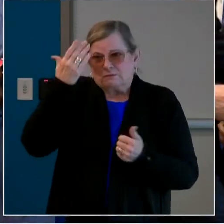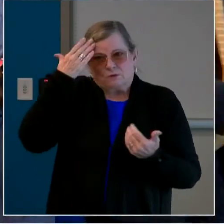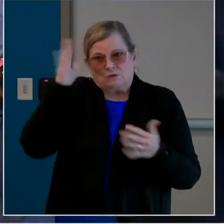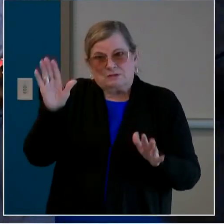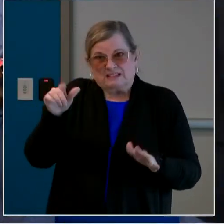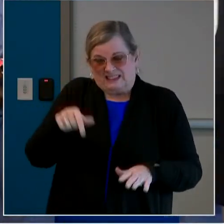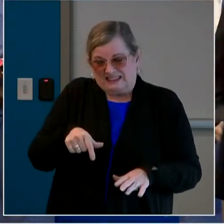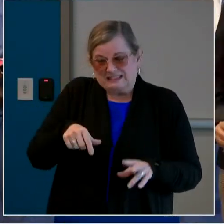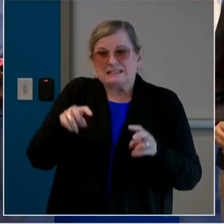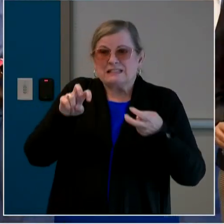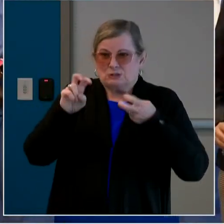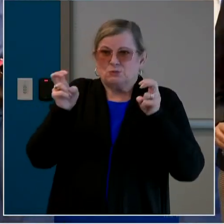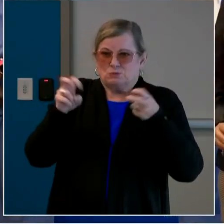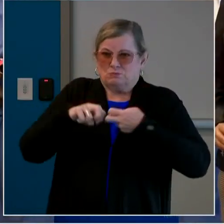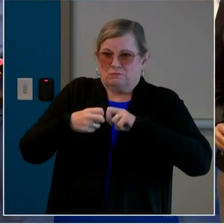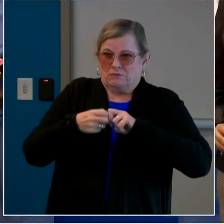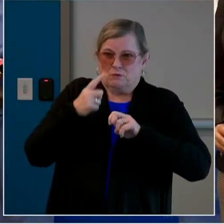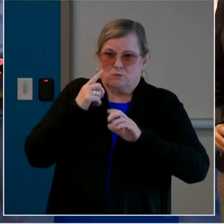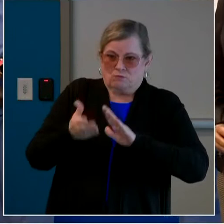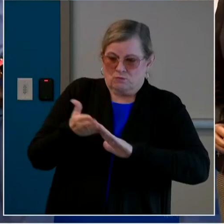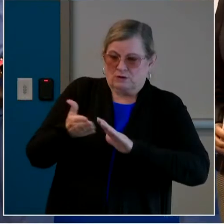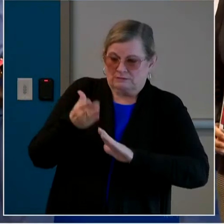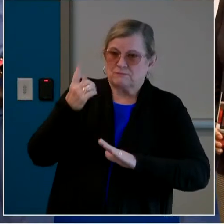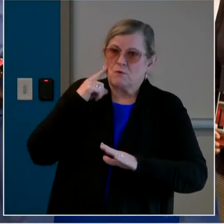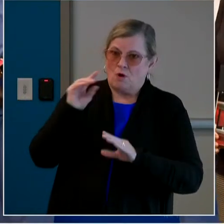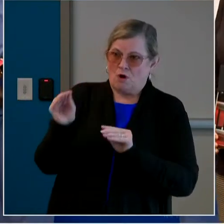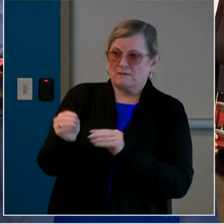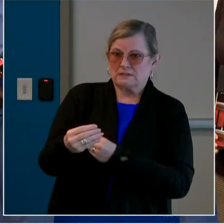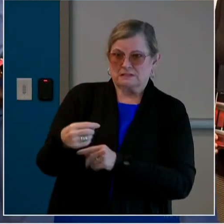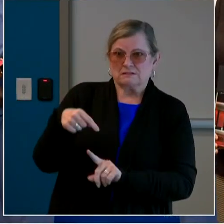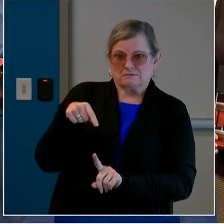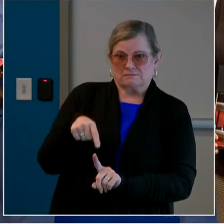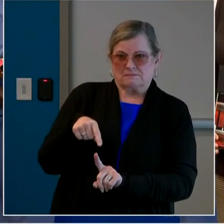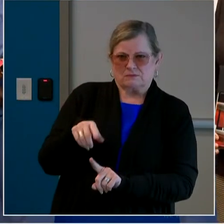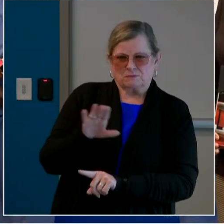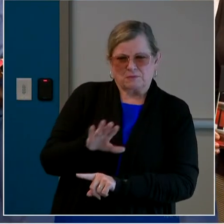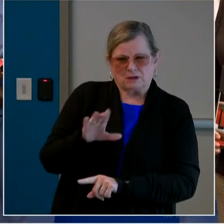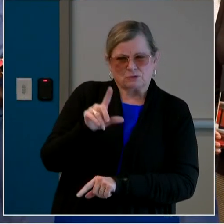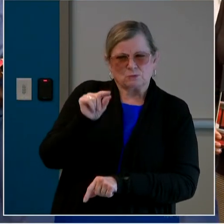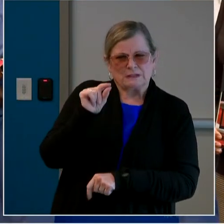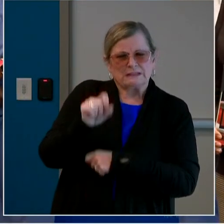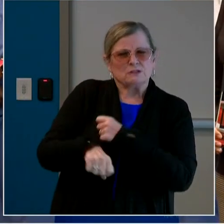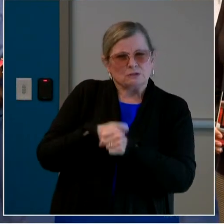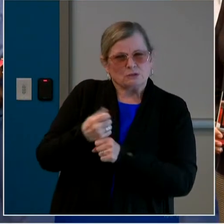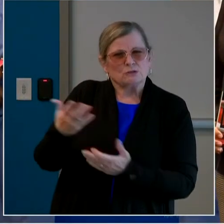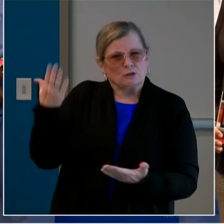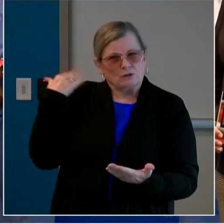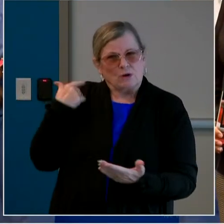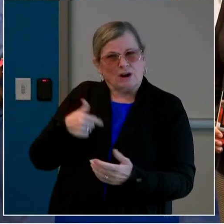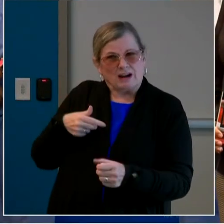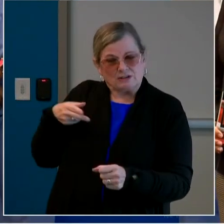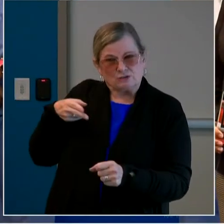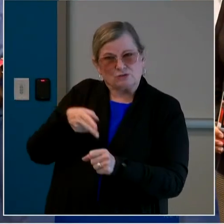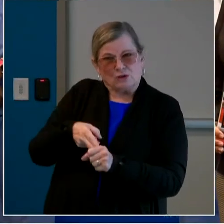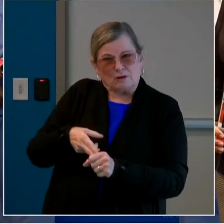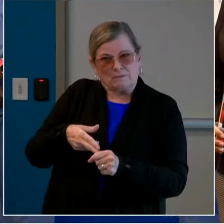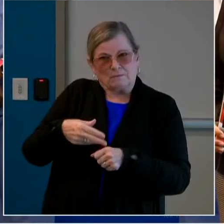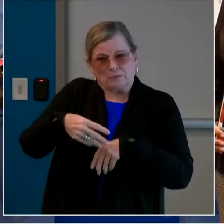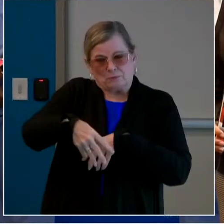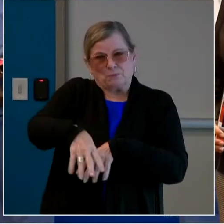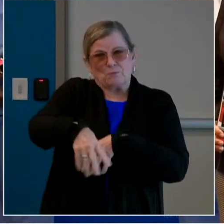run for office in the first place. Nearly 20 years ago, I joined the March for Women's Lives of